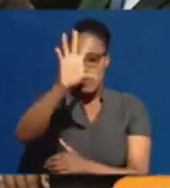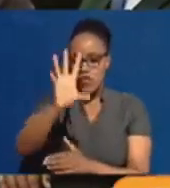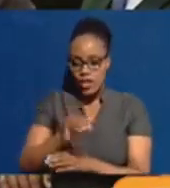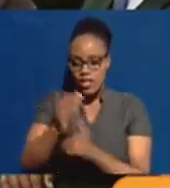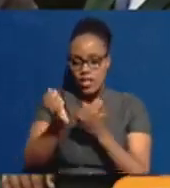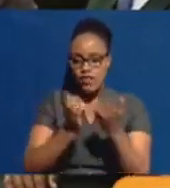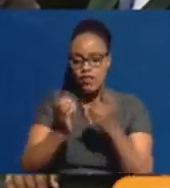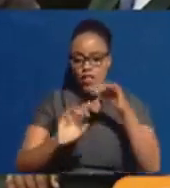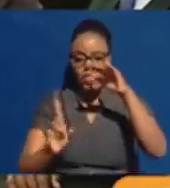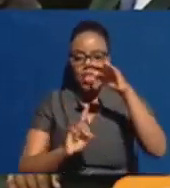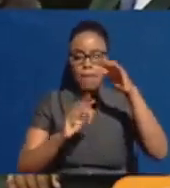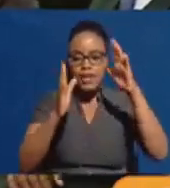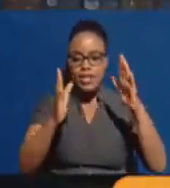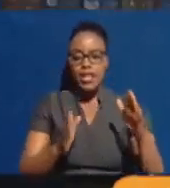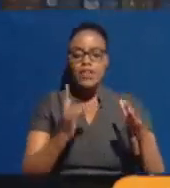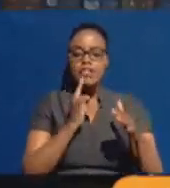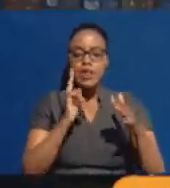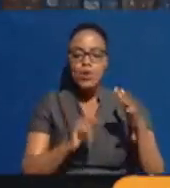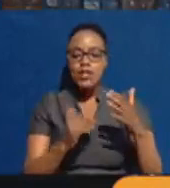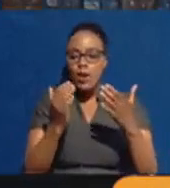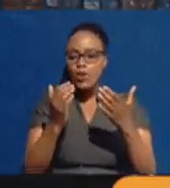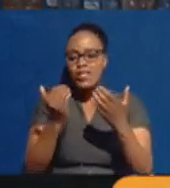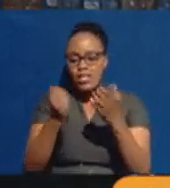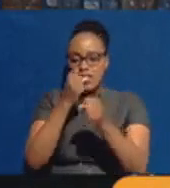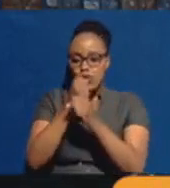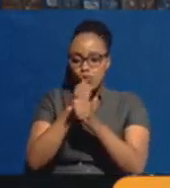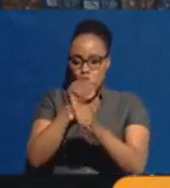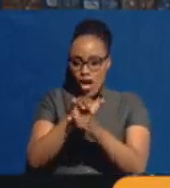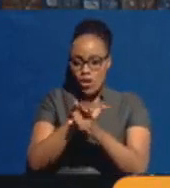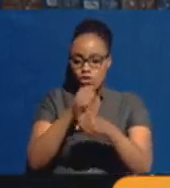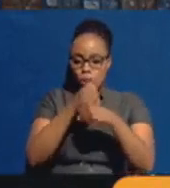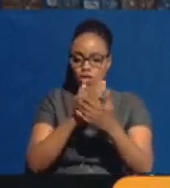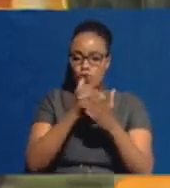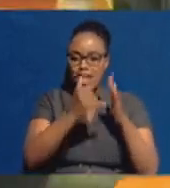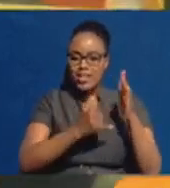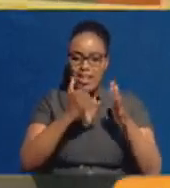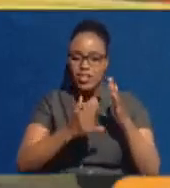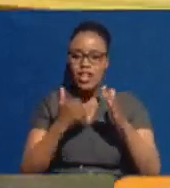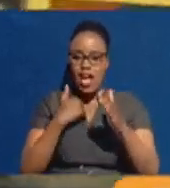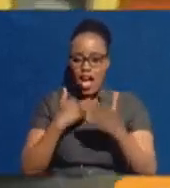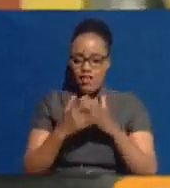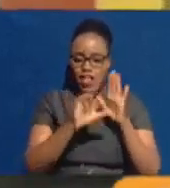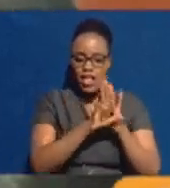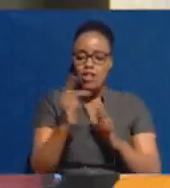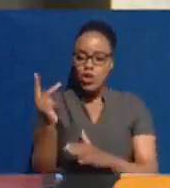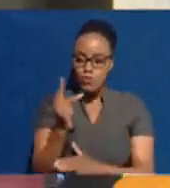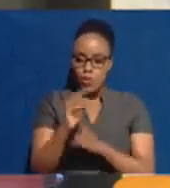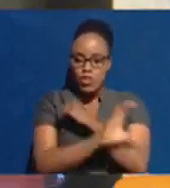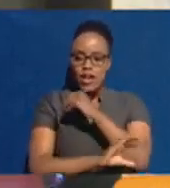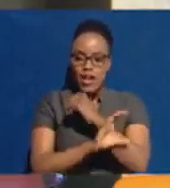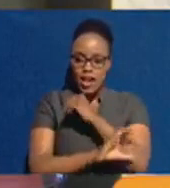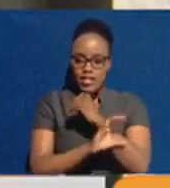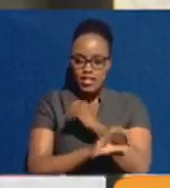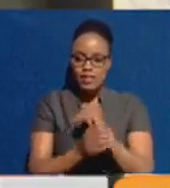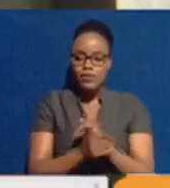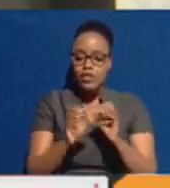Investment Minister Ibrahim Patel said that more needs to be done in ensuring industrialization is realized between the two nations. We have